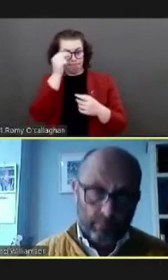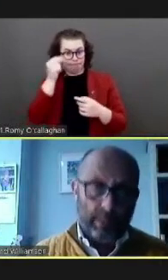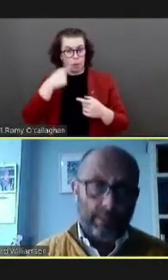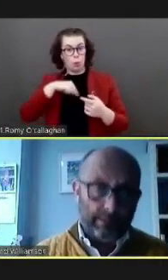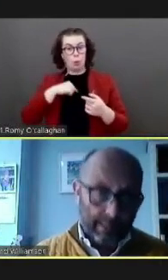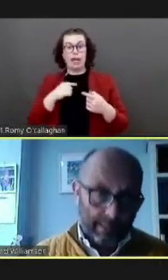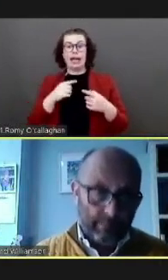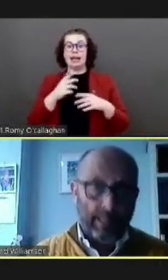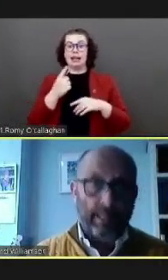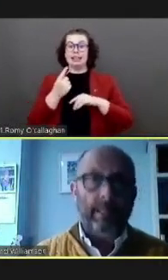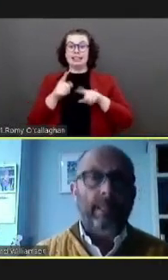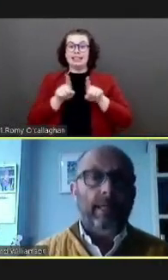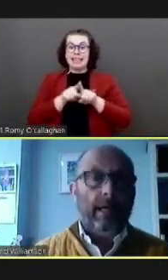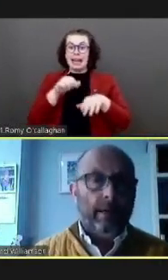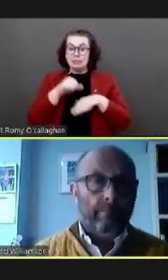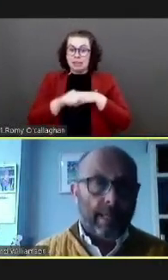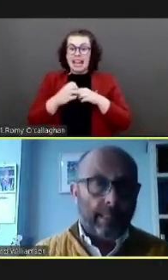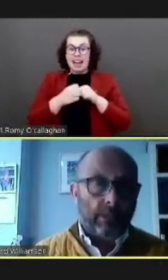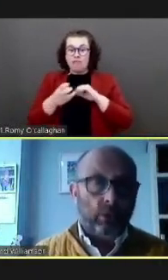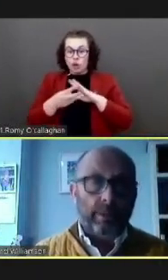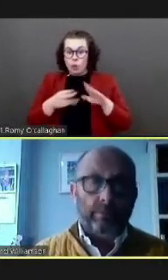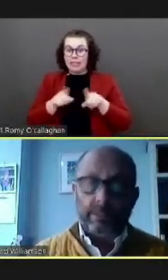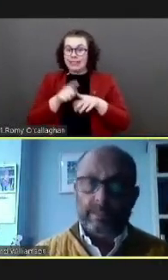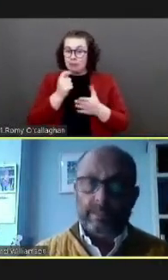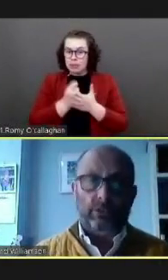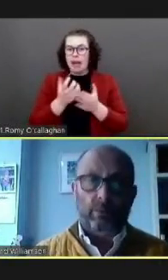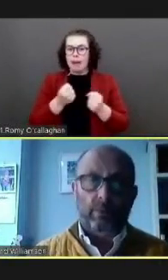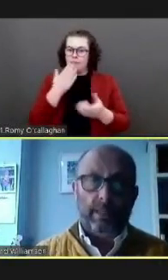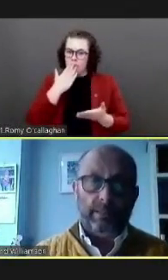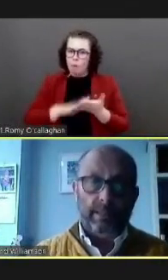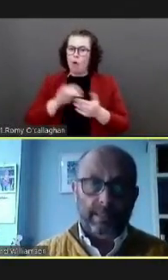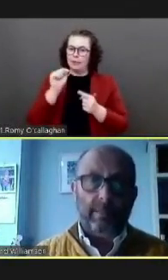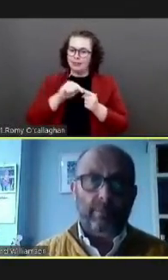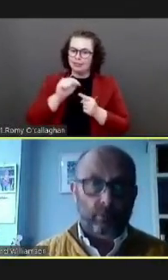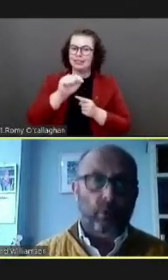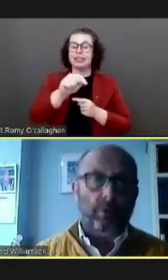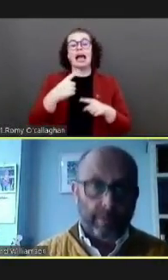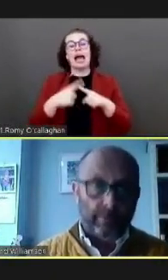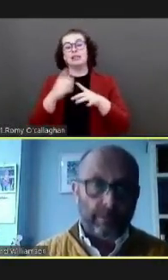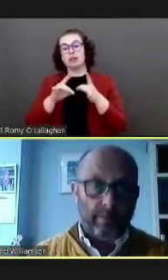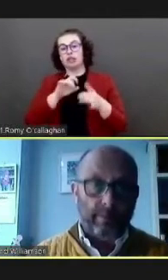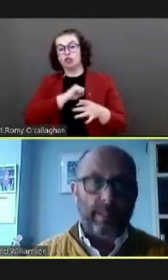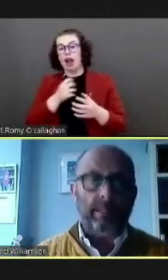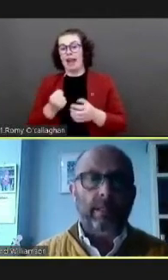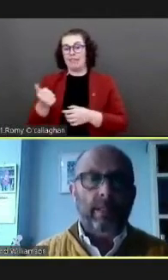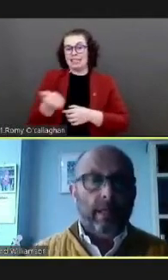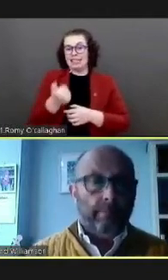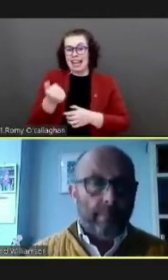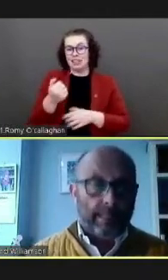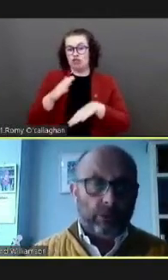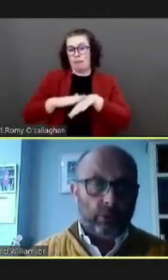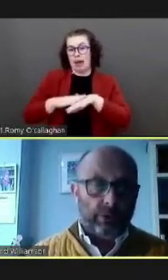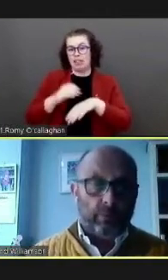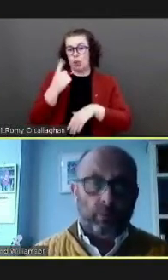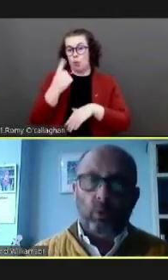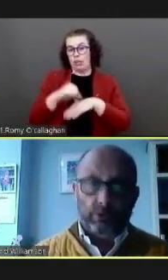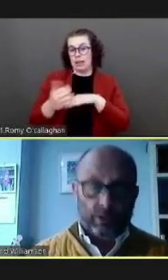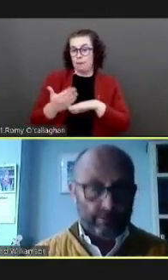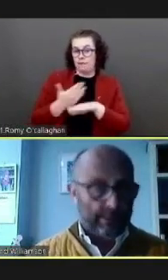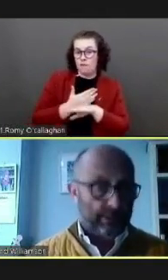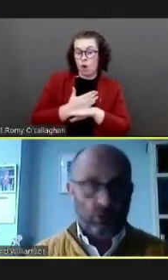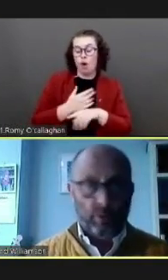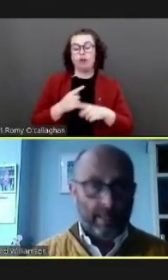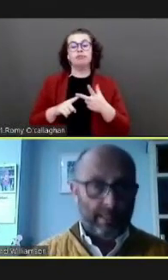at the same week, at the same day, making sure there was a text reminder the day before that it was coming in, making sure the